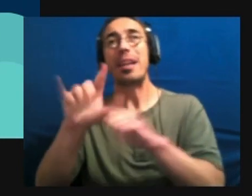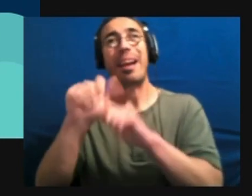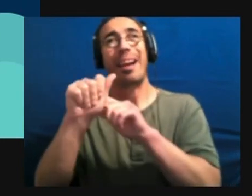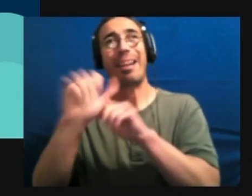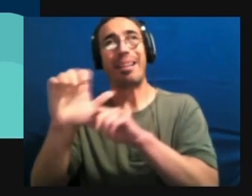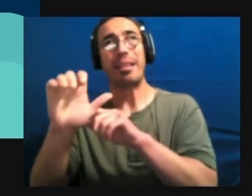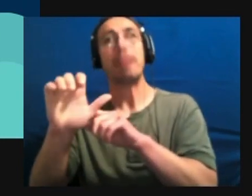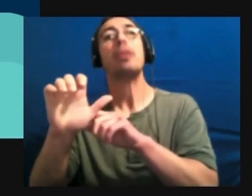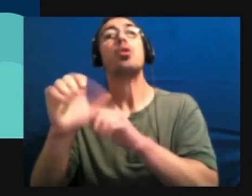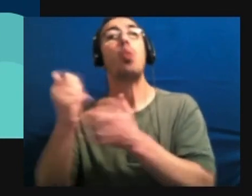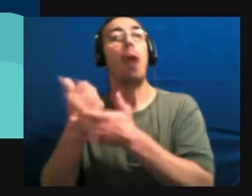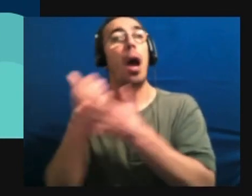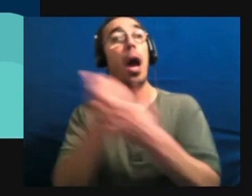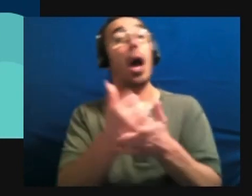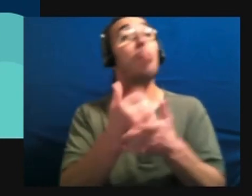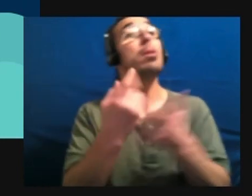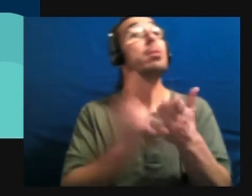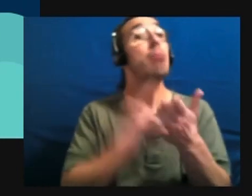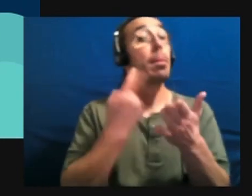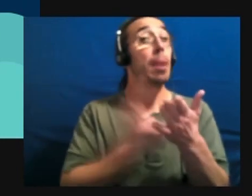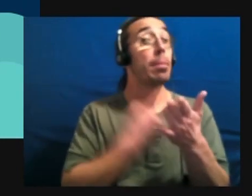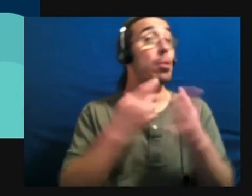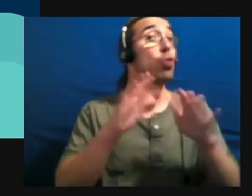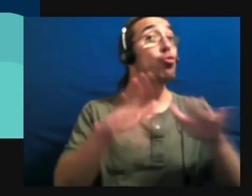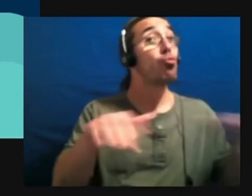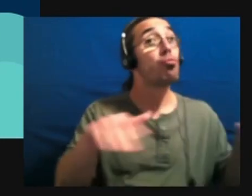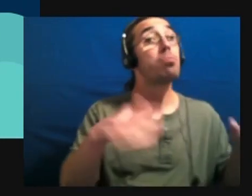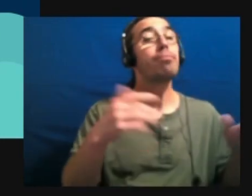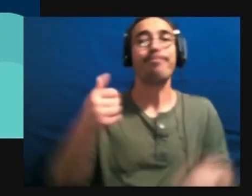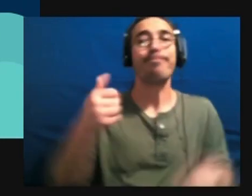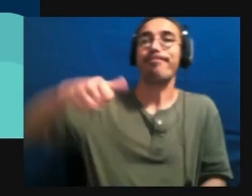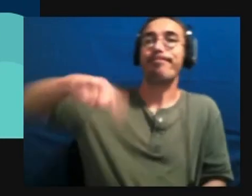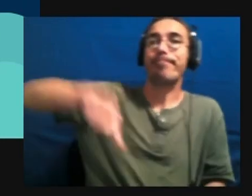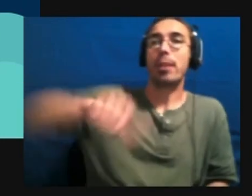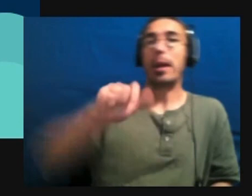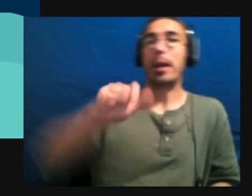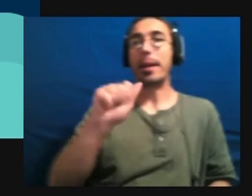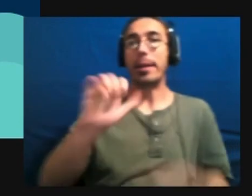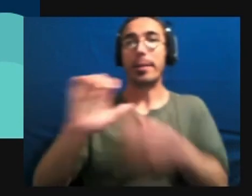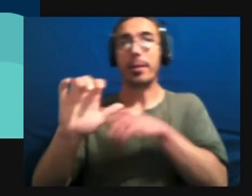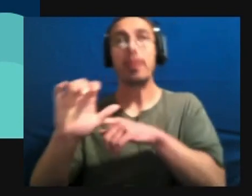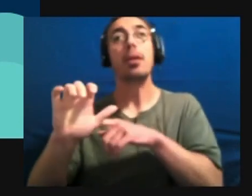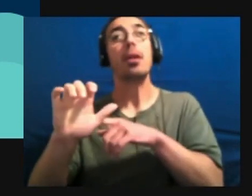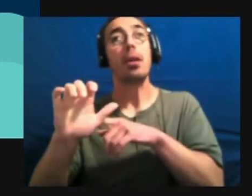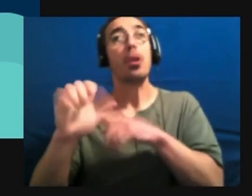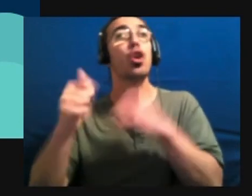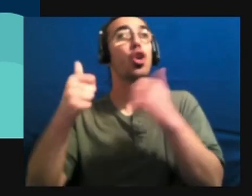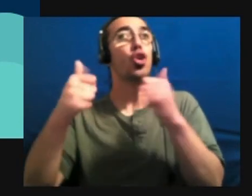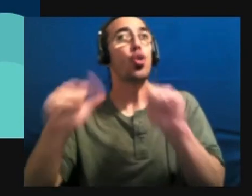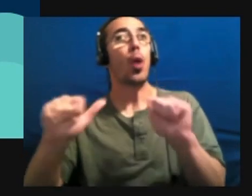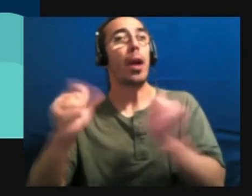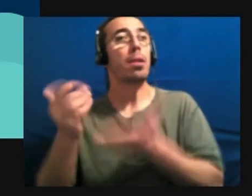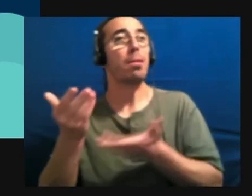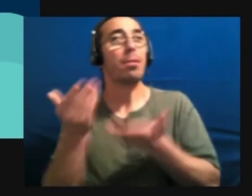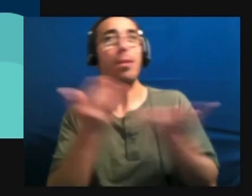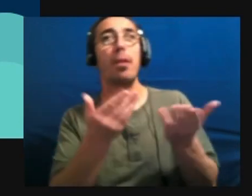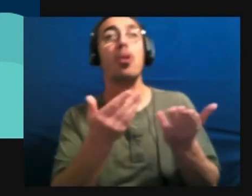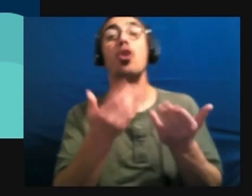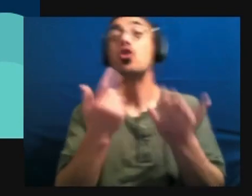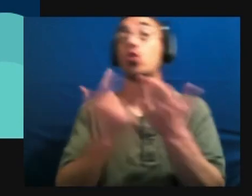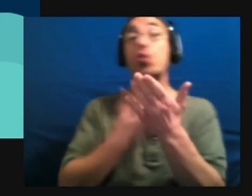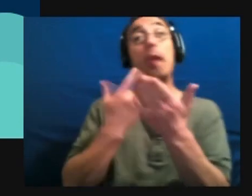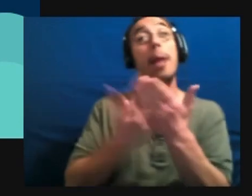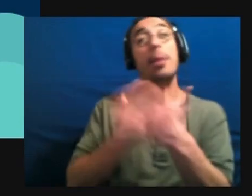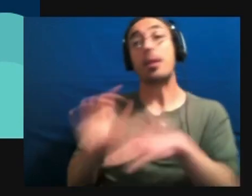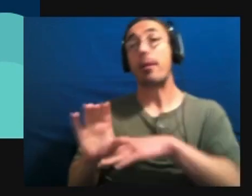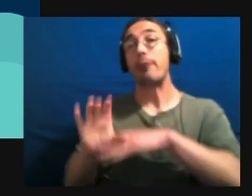of times kids are denied AAC and they'll try to force the children to speak to